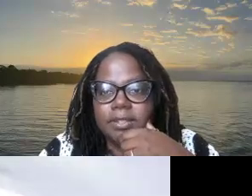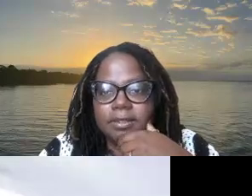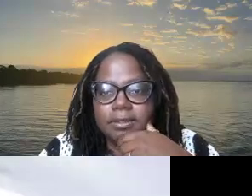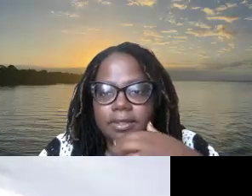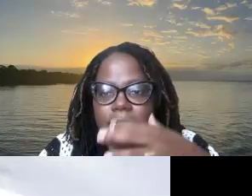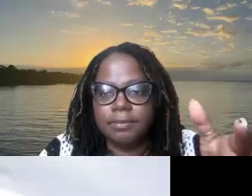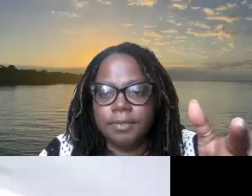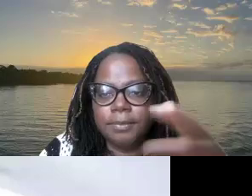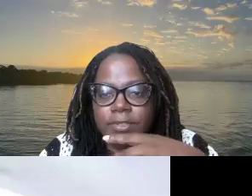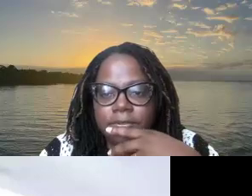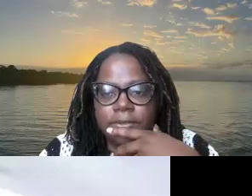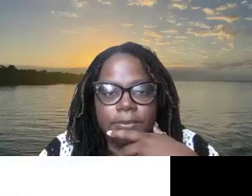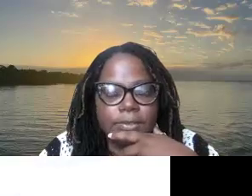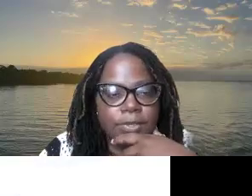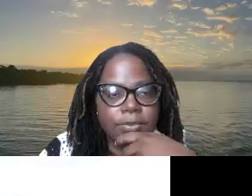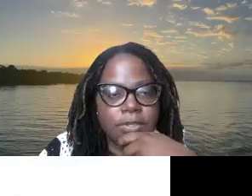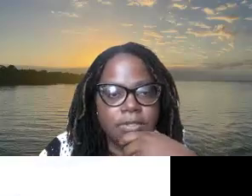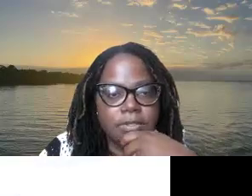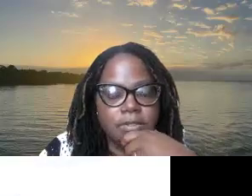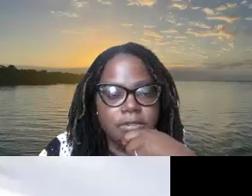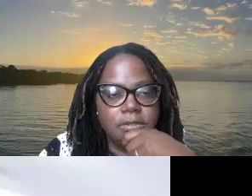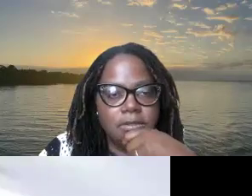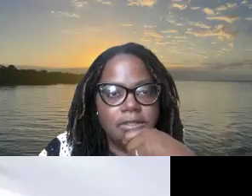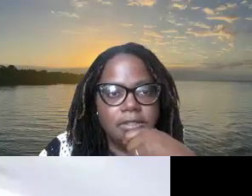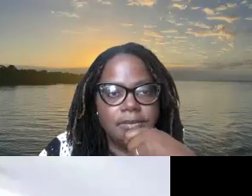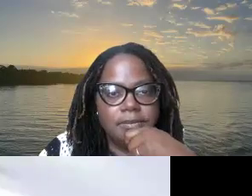Culture-specific healing. I mentioned earlier what some of those are.